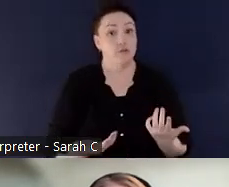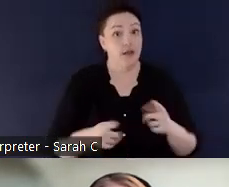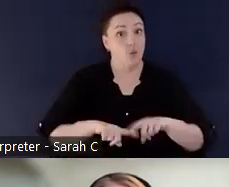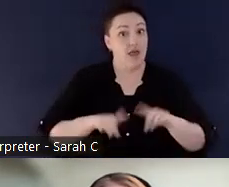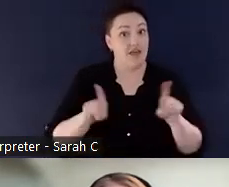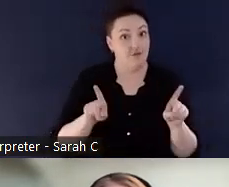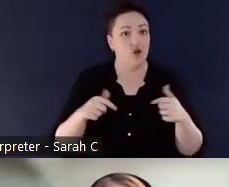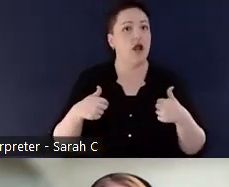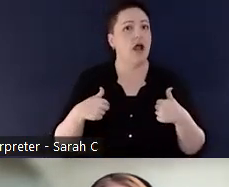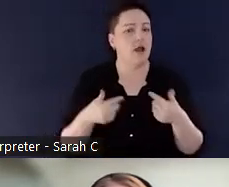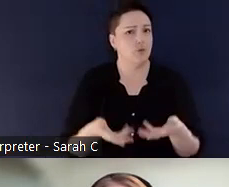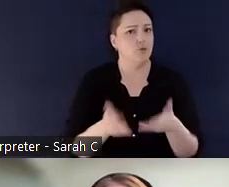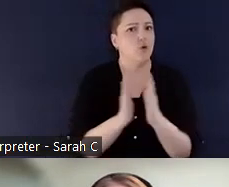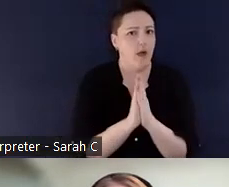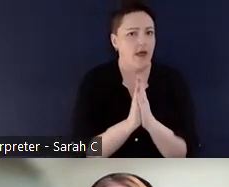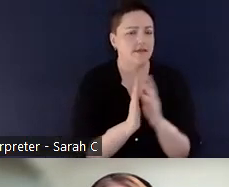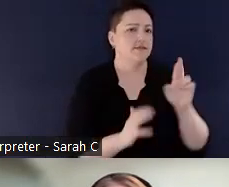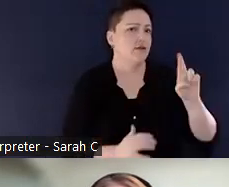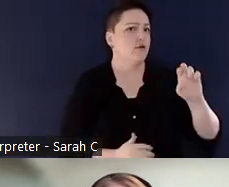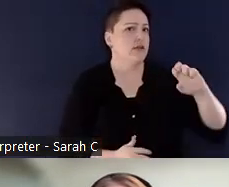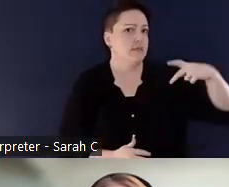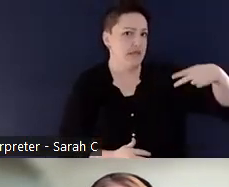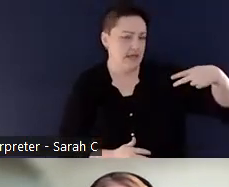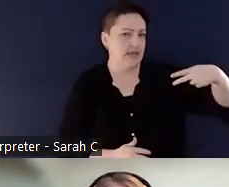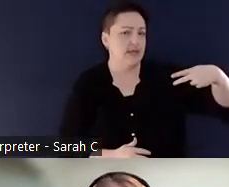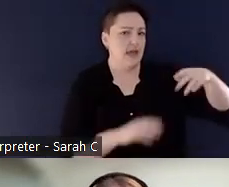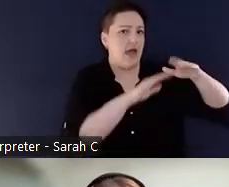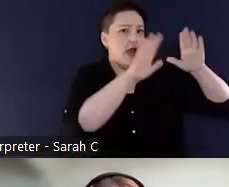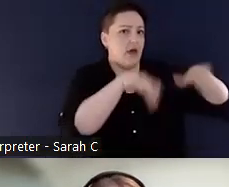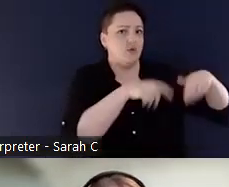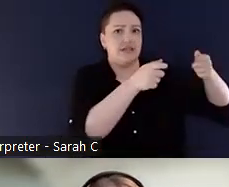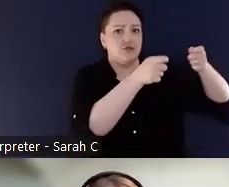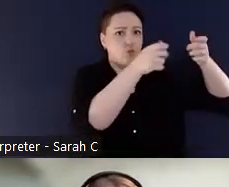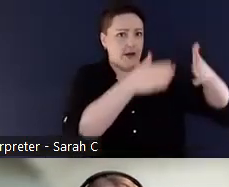more info and background on that question.